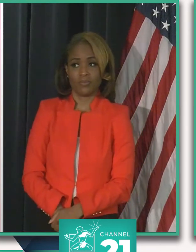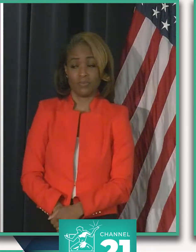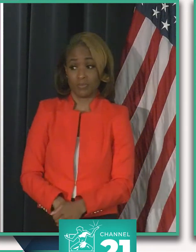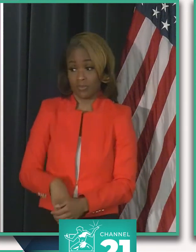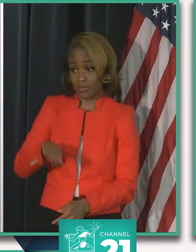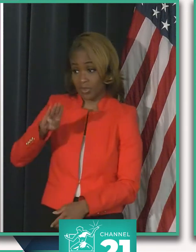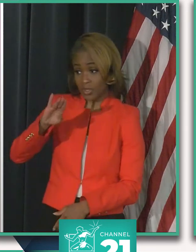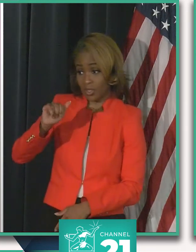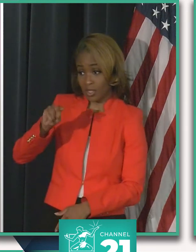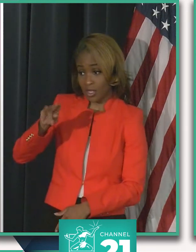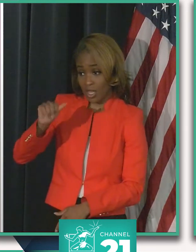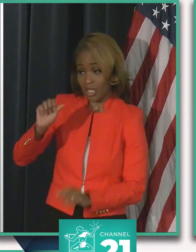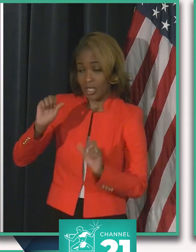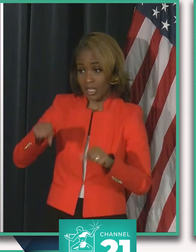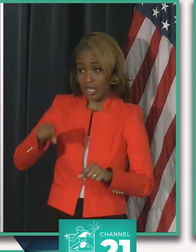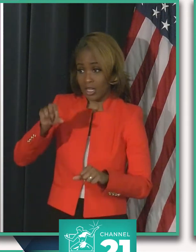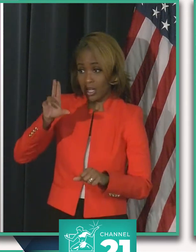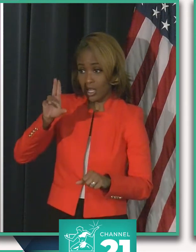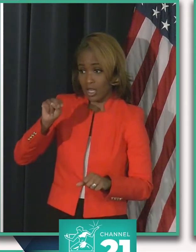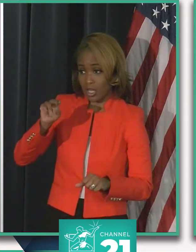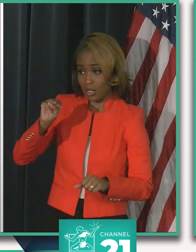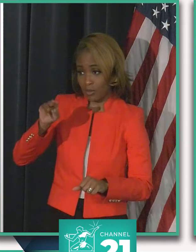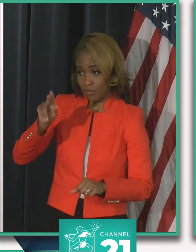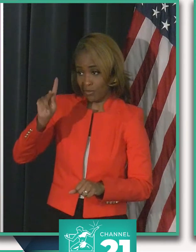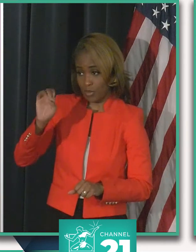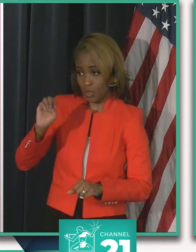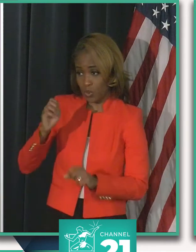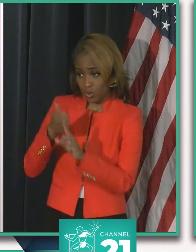Bianca, you may unmute yourself.